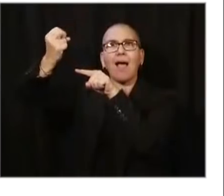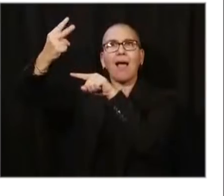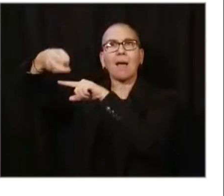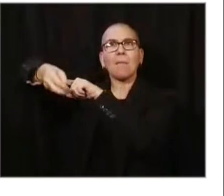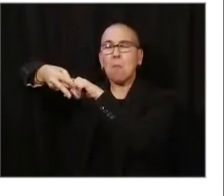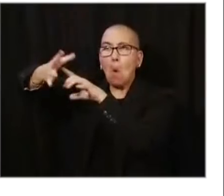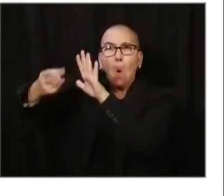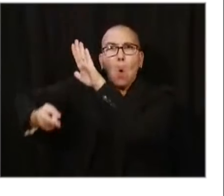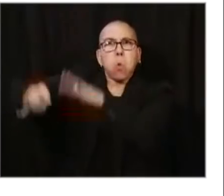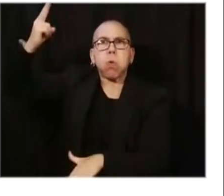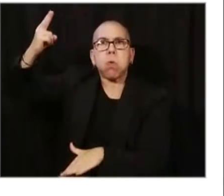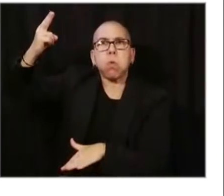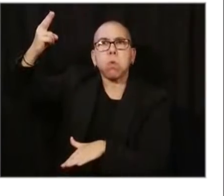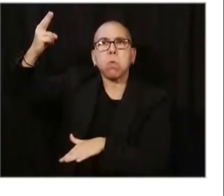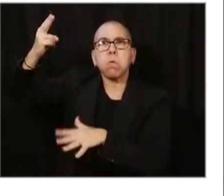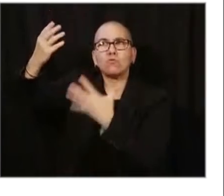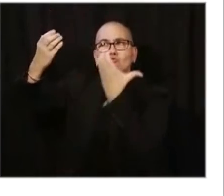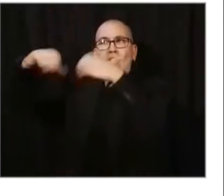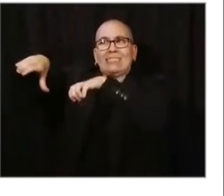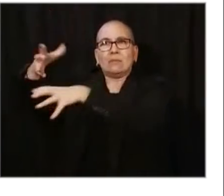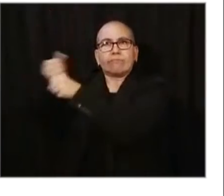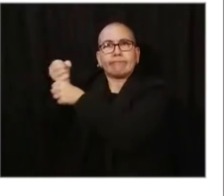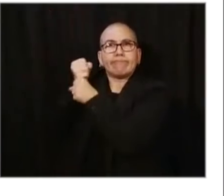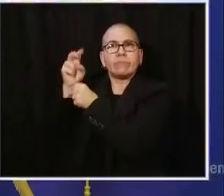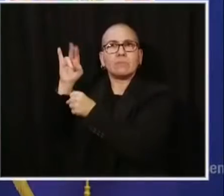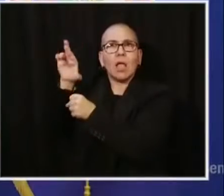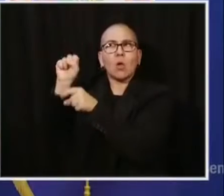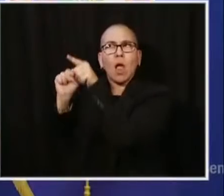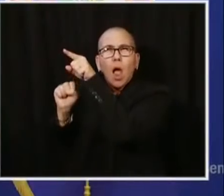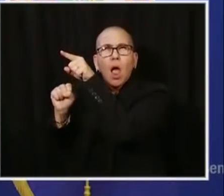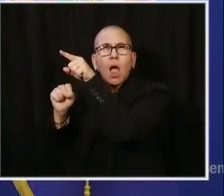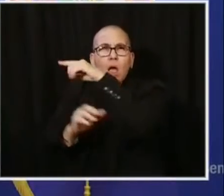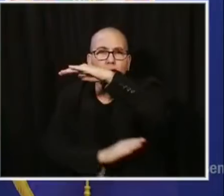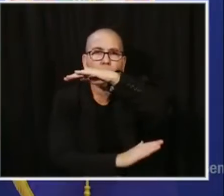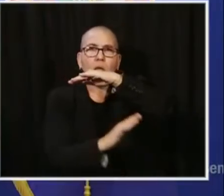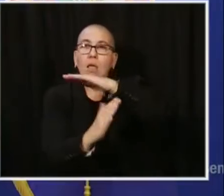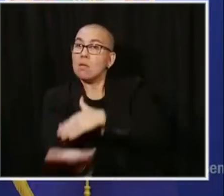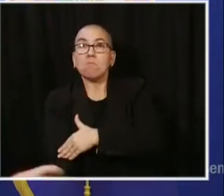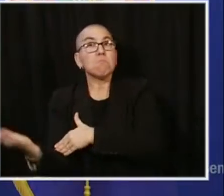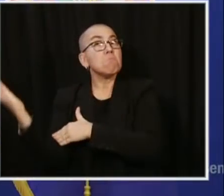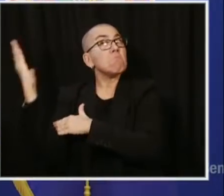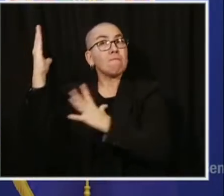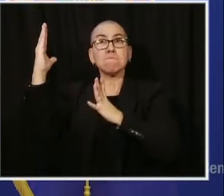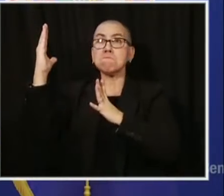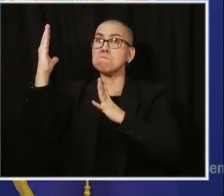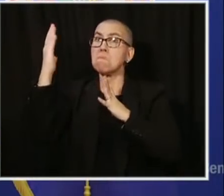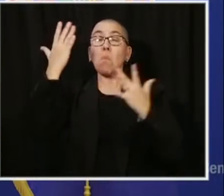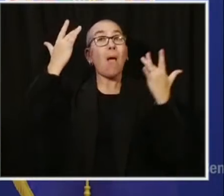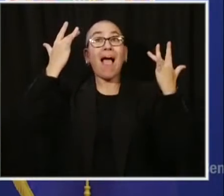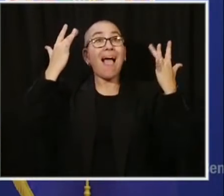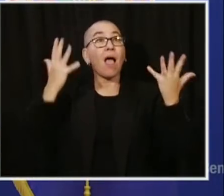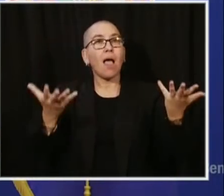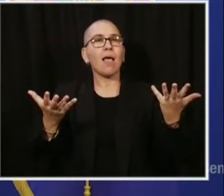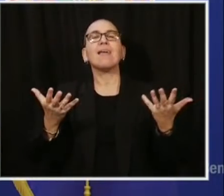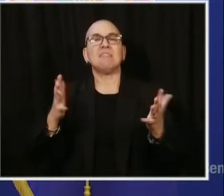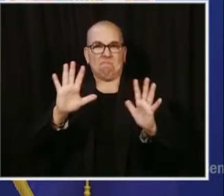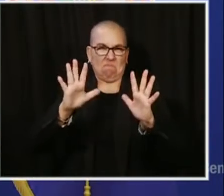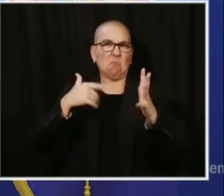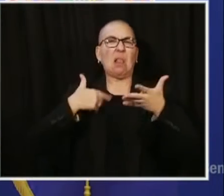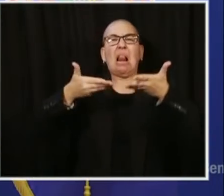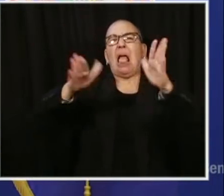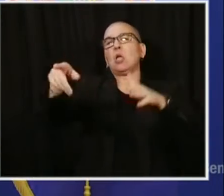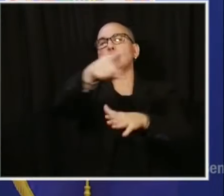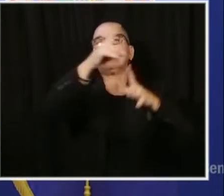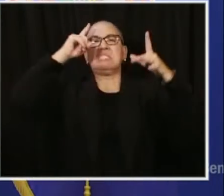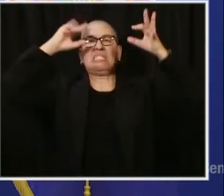happening after 9 o'clock as opposed to earlier in the evening. And this is where human nature, I let some of you decide on that, how